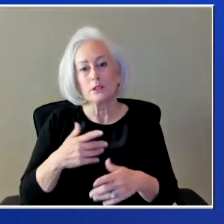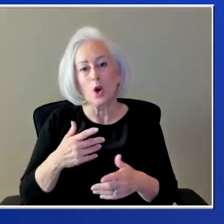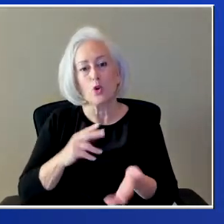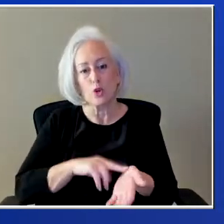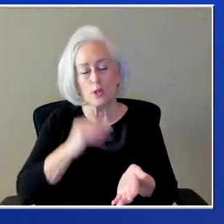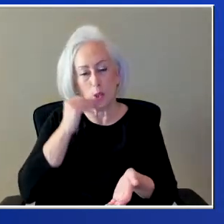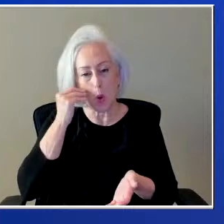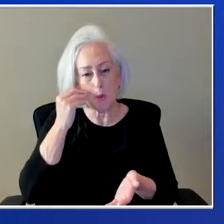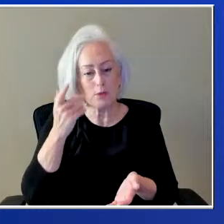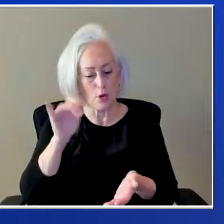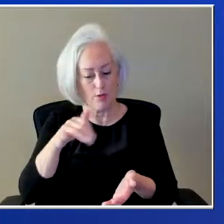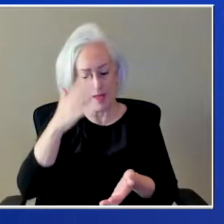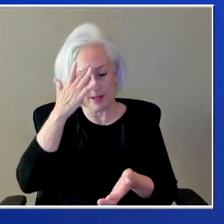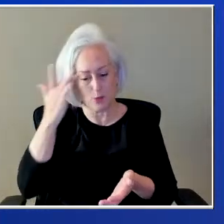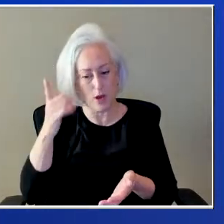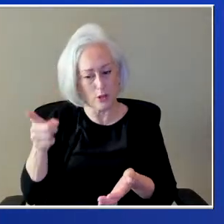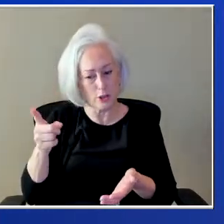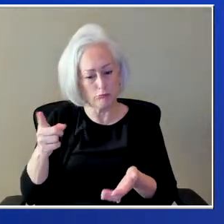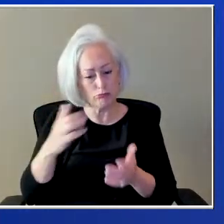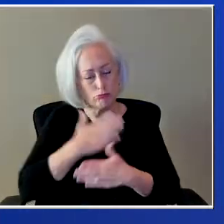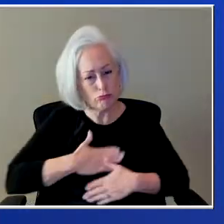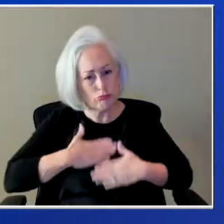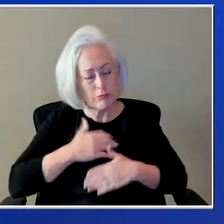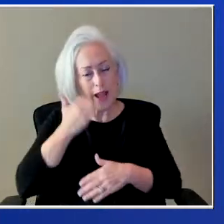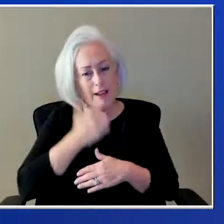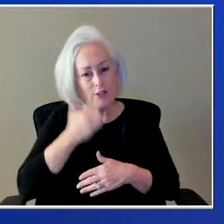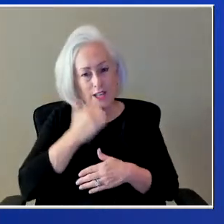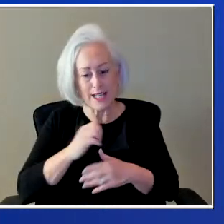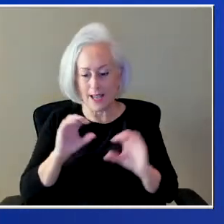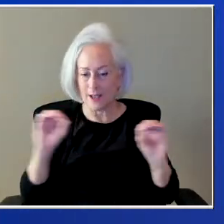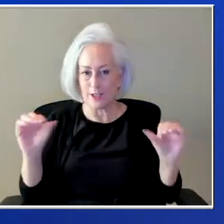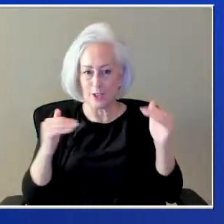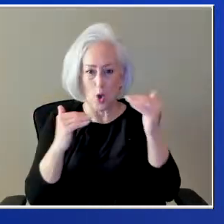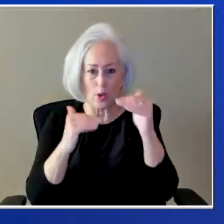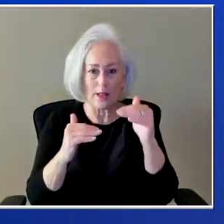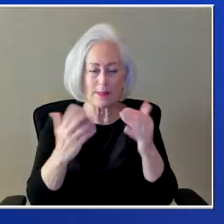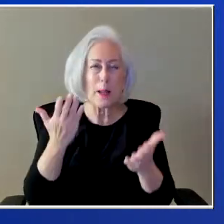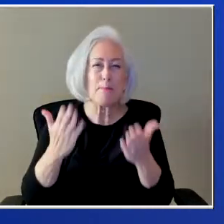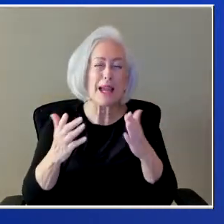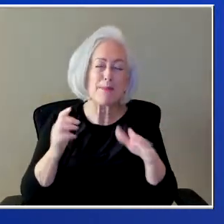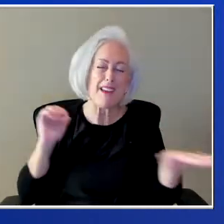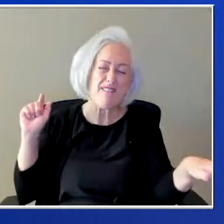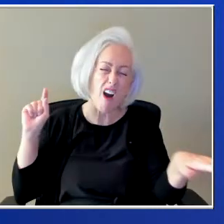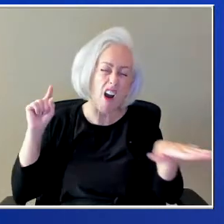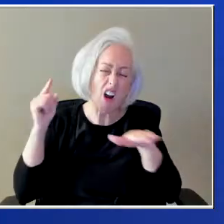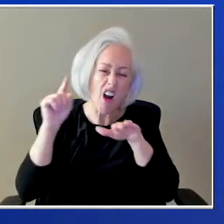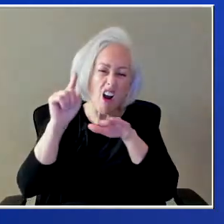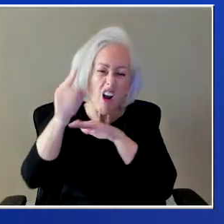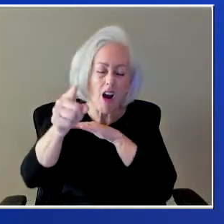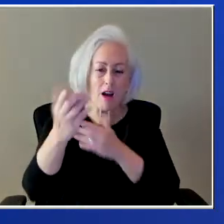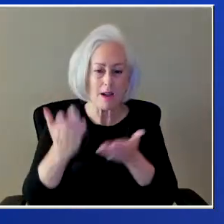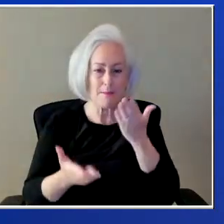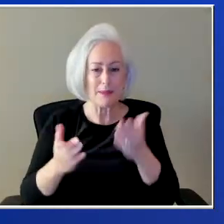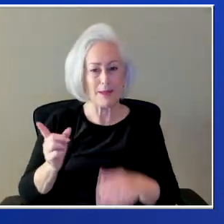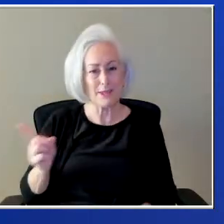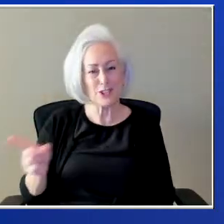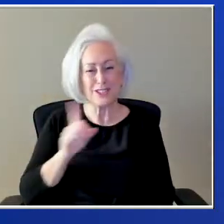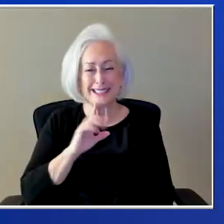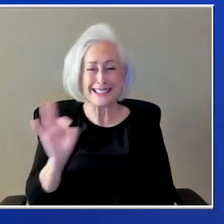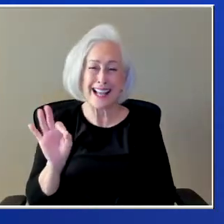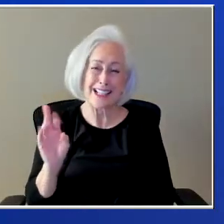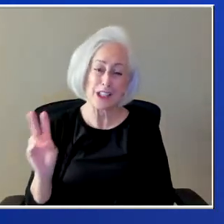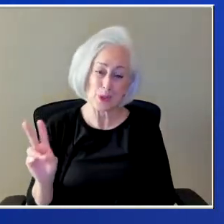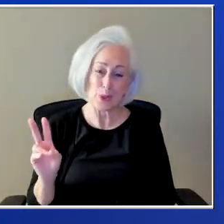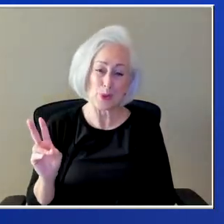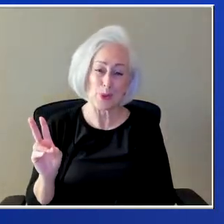and she's really not restricted by anything, maybe distance, but she is 92, so she